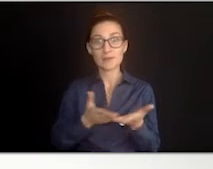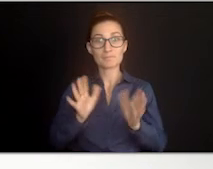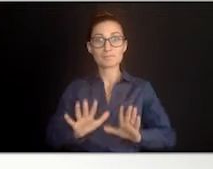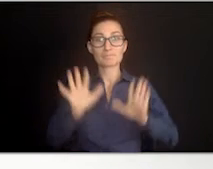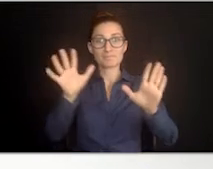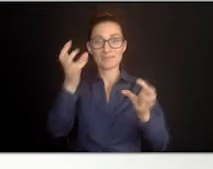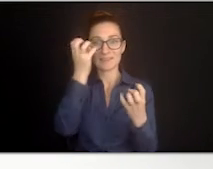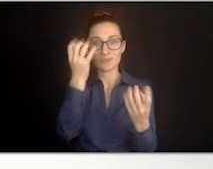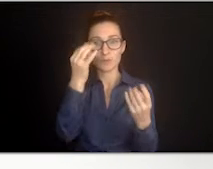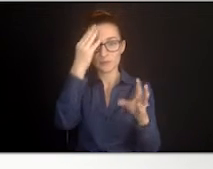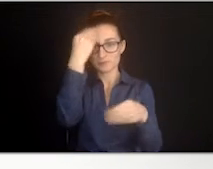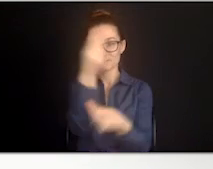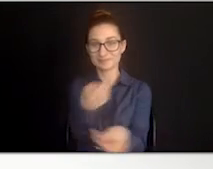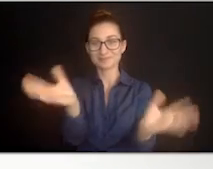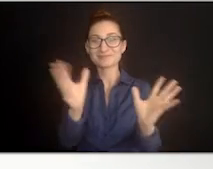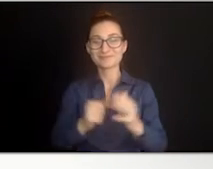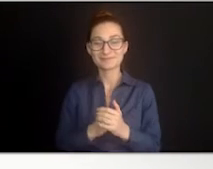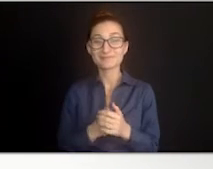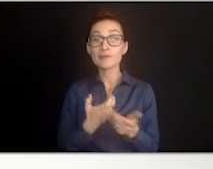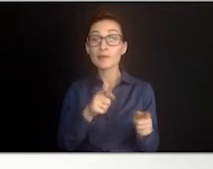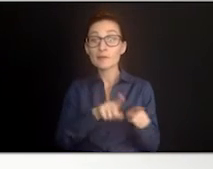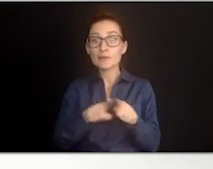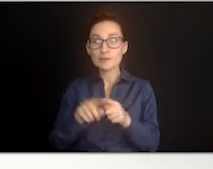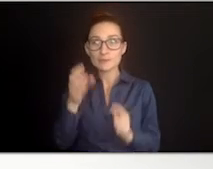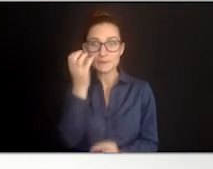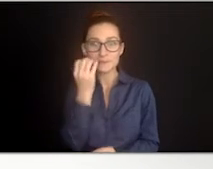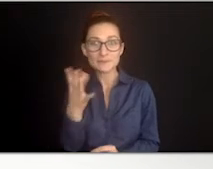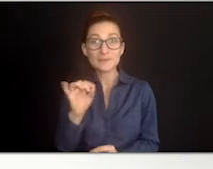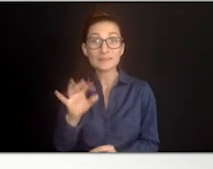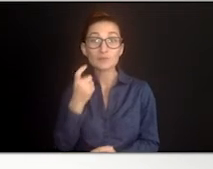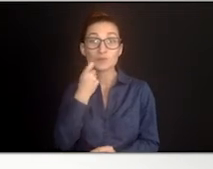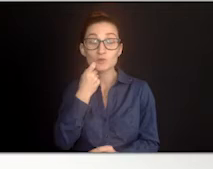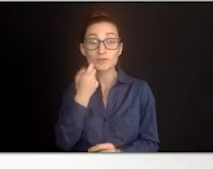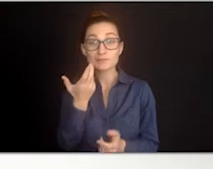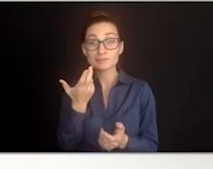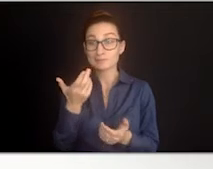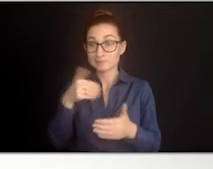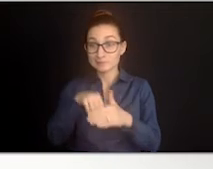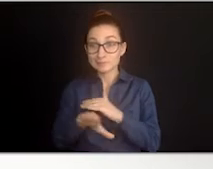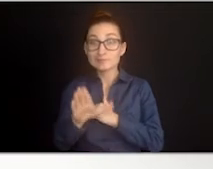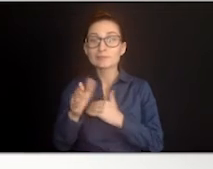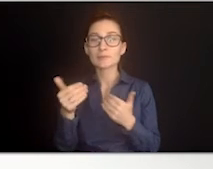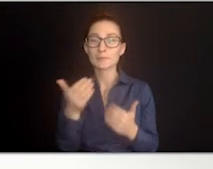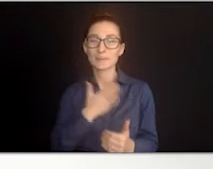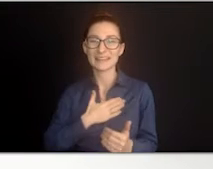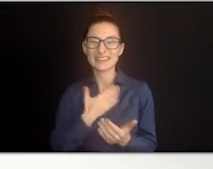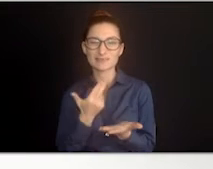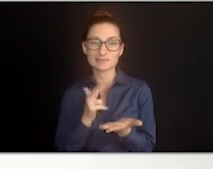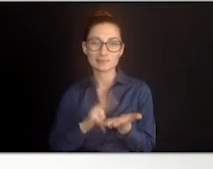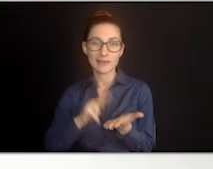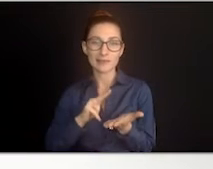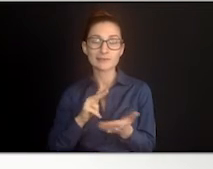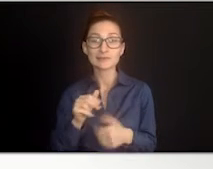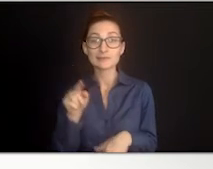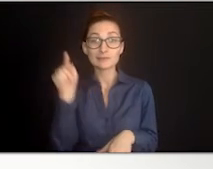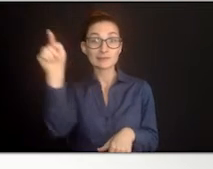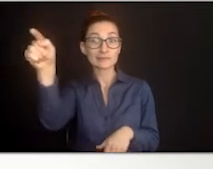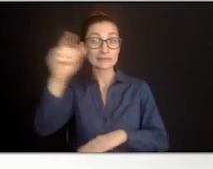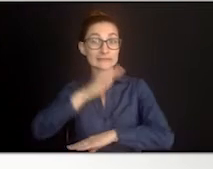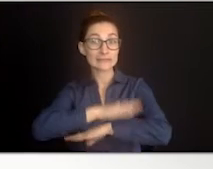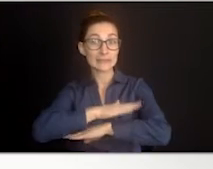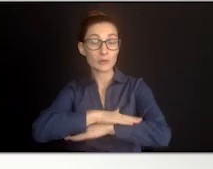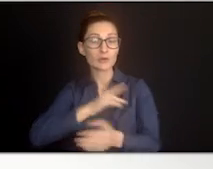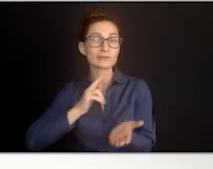you. I will say too, if you have just come in, if you would make it a point, please, to sign in on the back. There's a sign-in sheet on